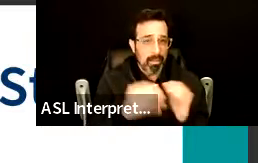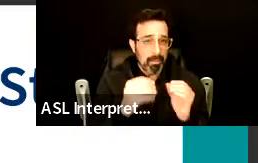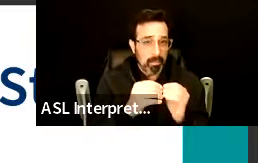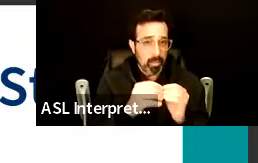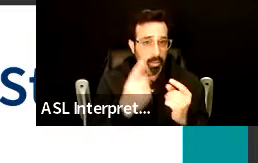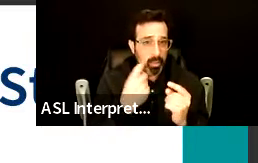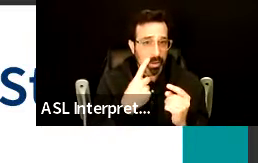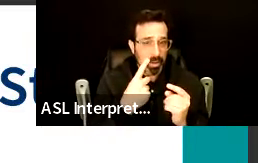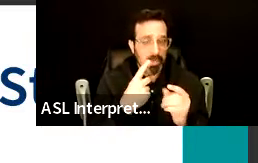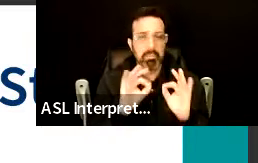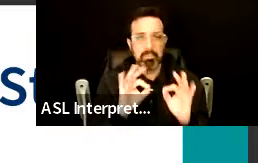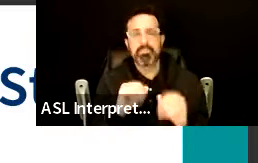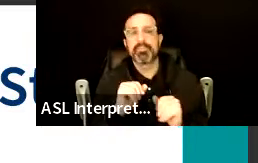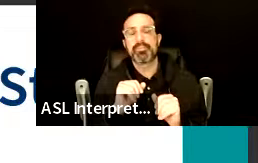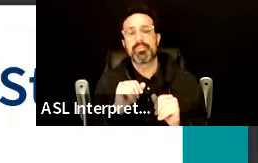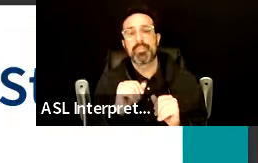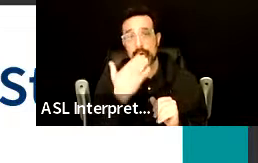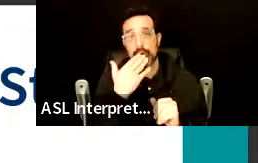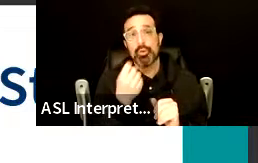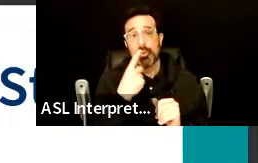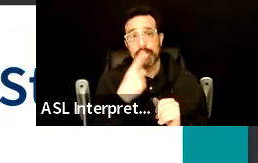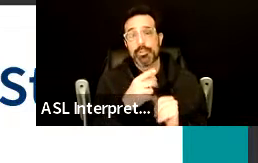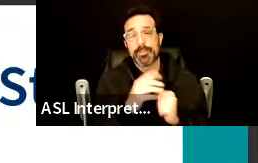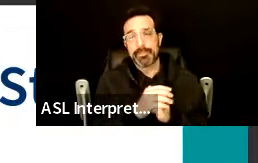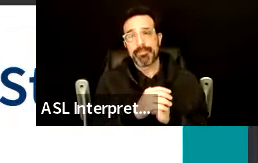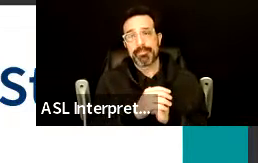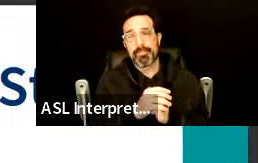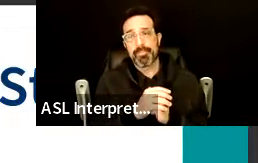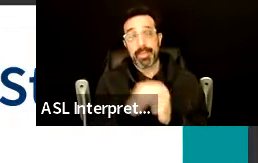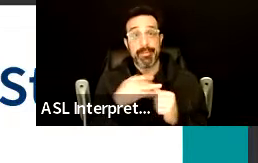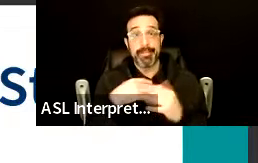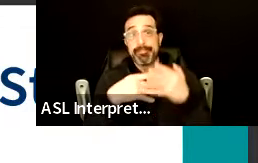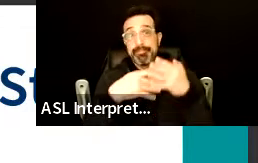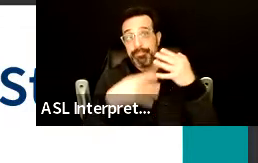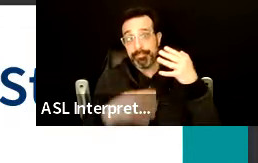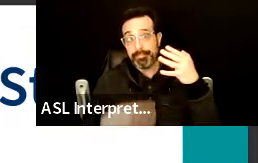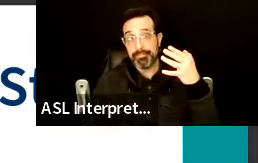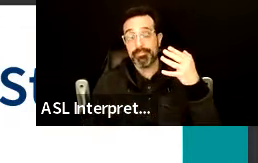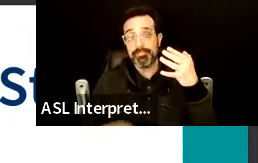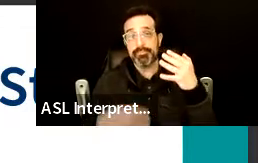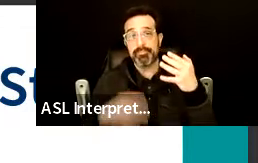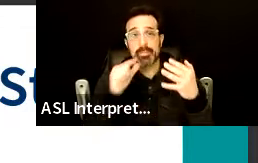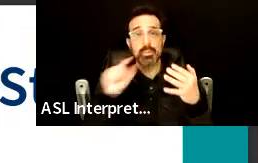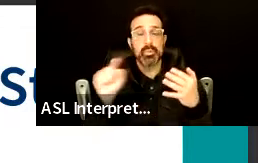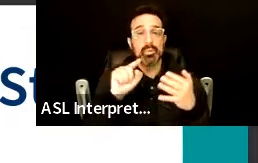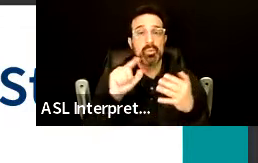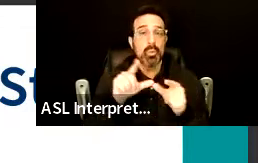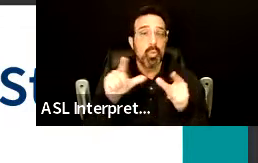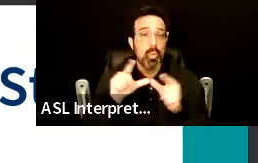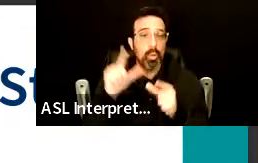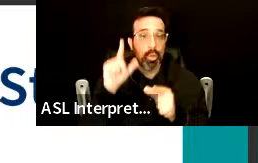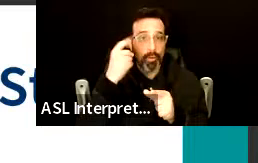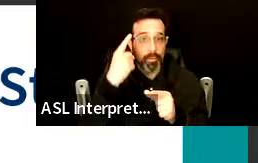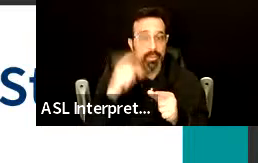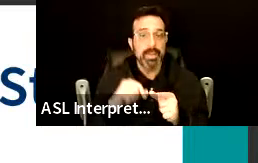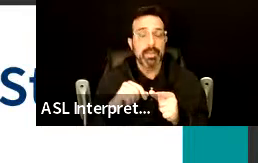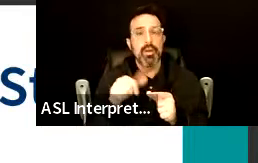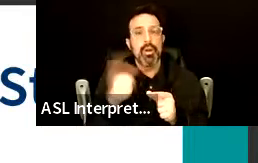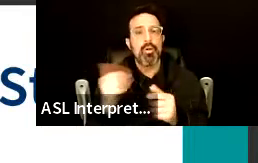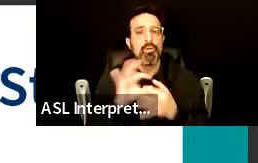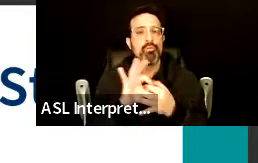Yes. Okay, great. Thank you. That's a great question. We have quite a long list of folks who are local governments and other